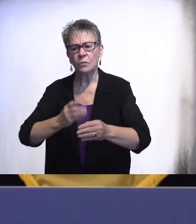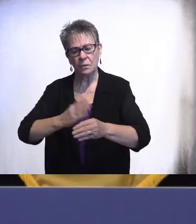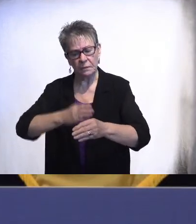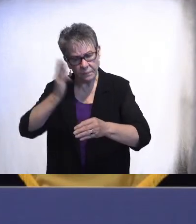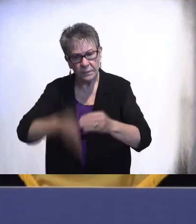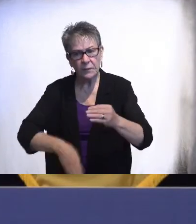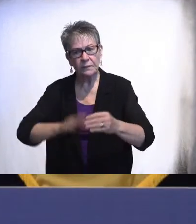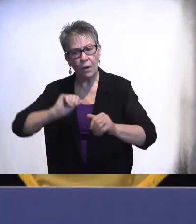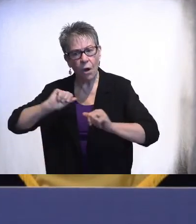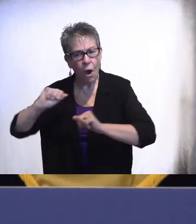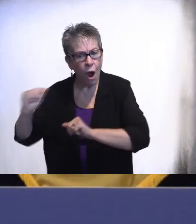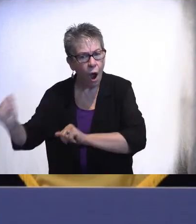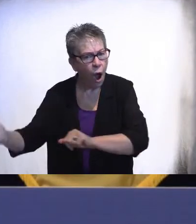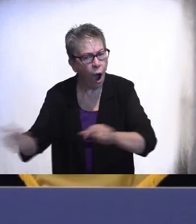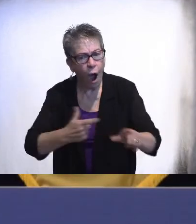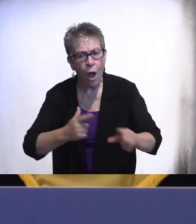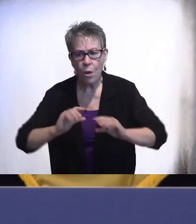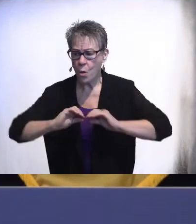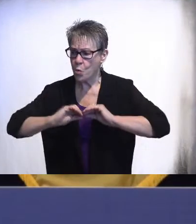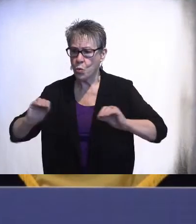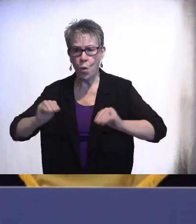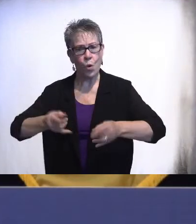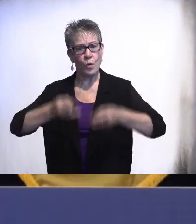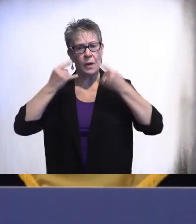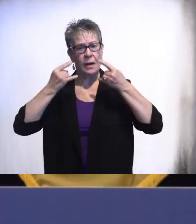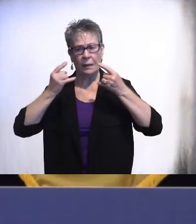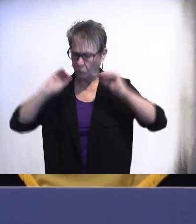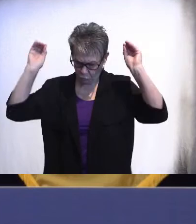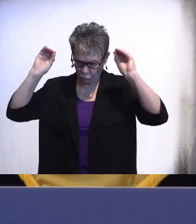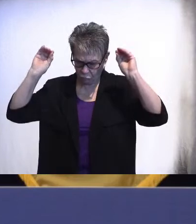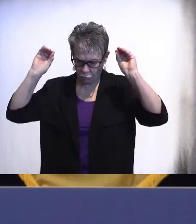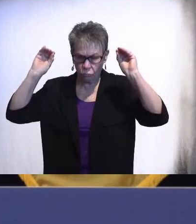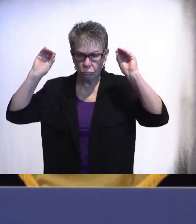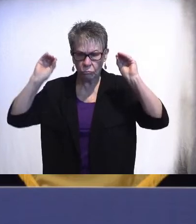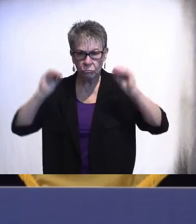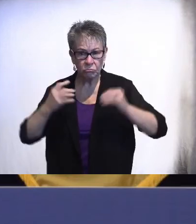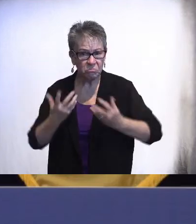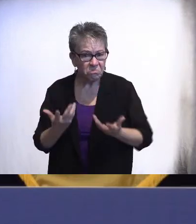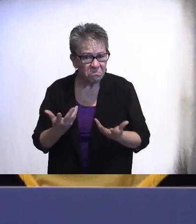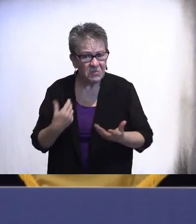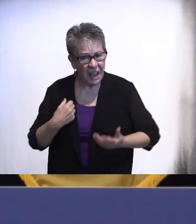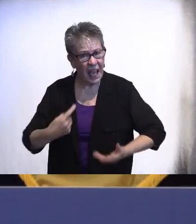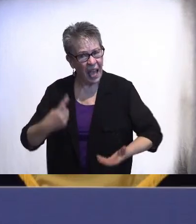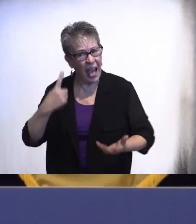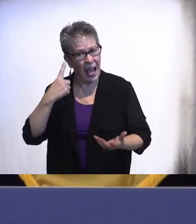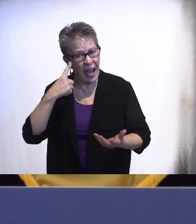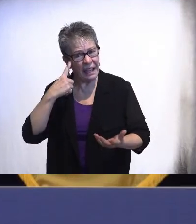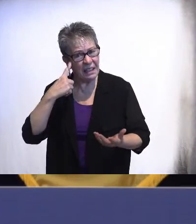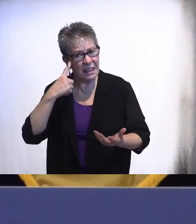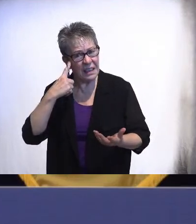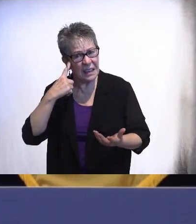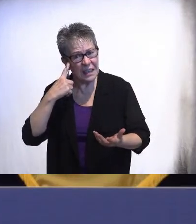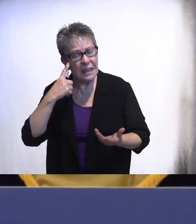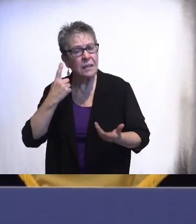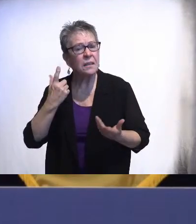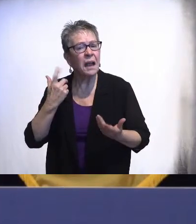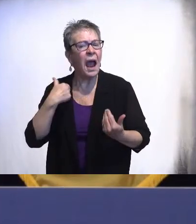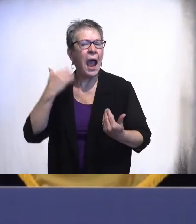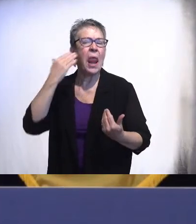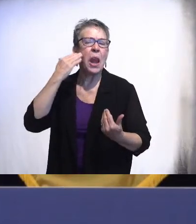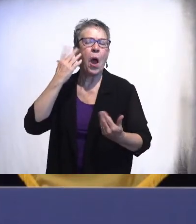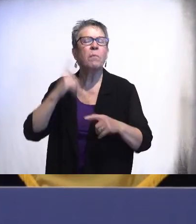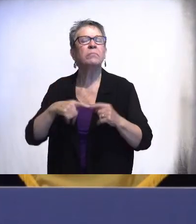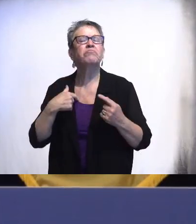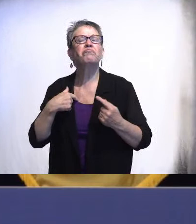these different situations? I think I know the answer, but I'd like to get your sense of that. If we're dropping the school